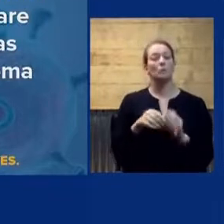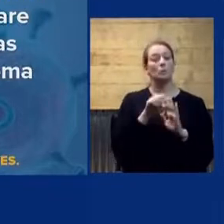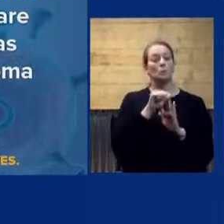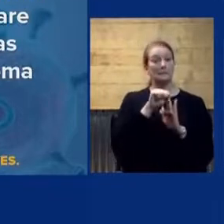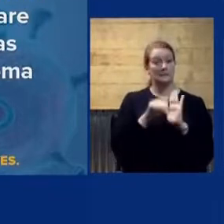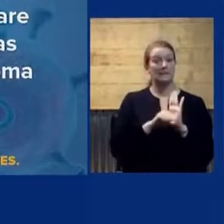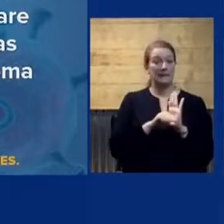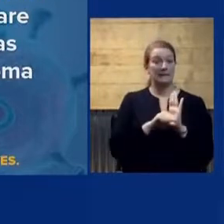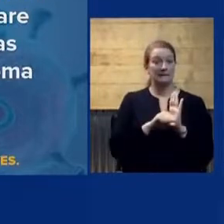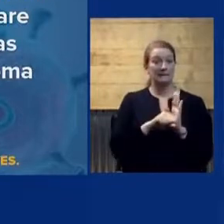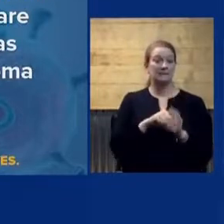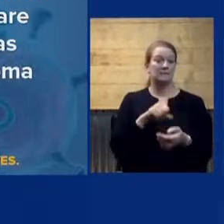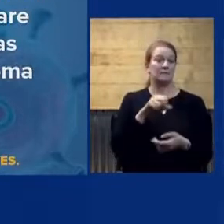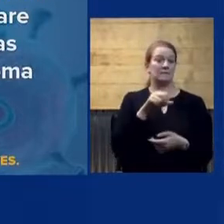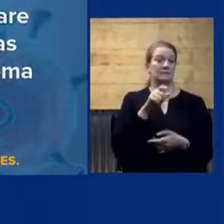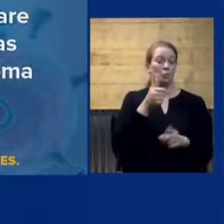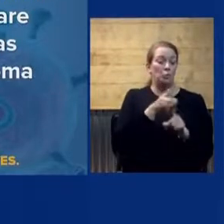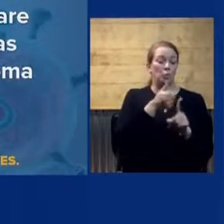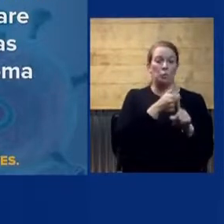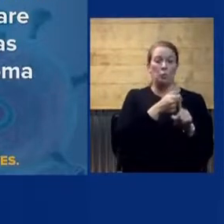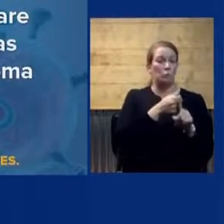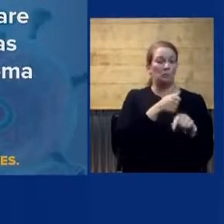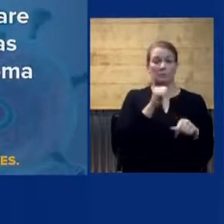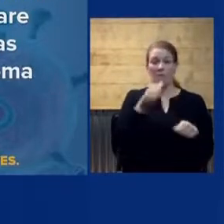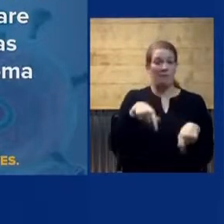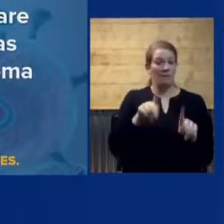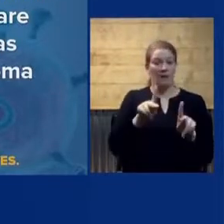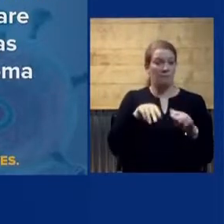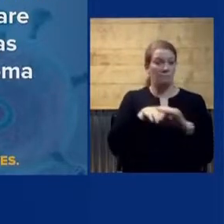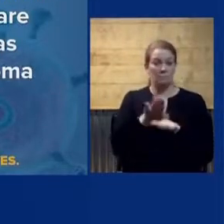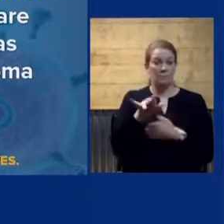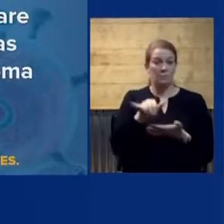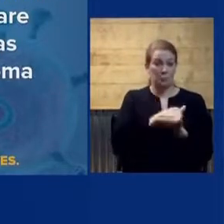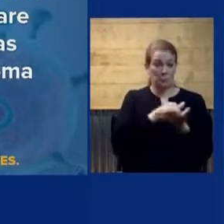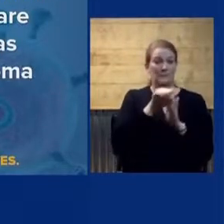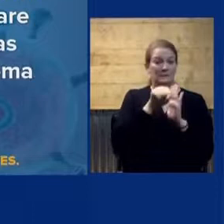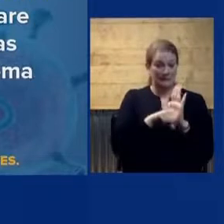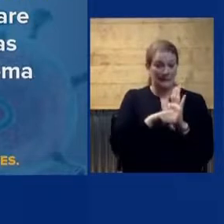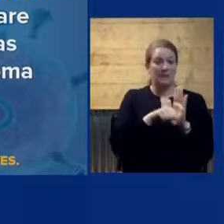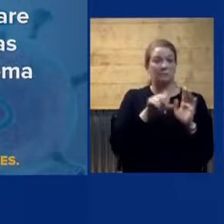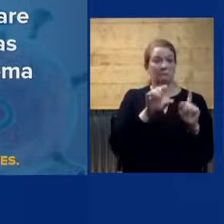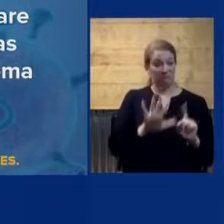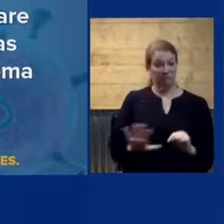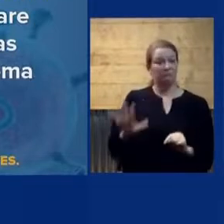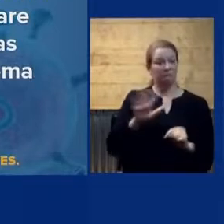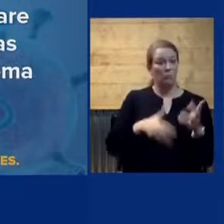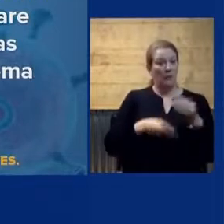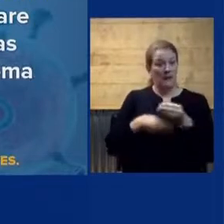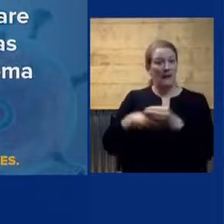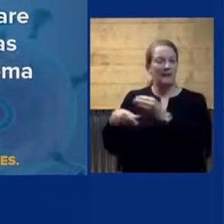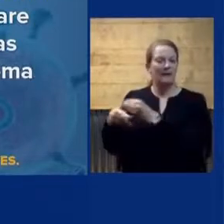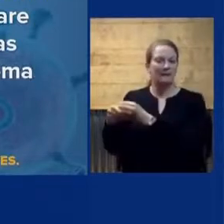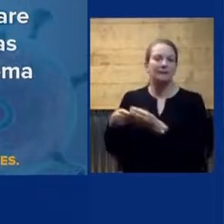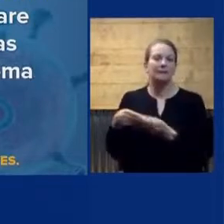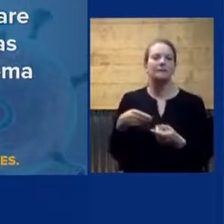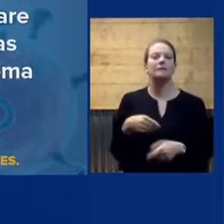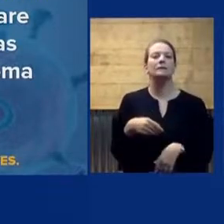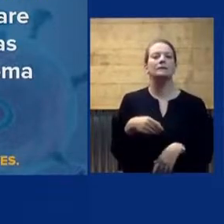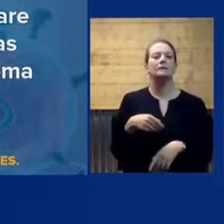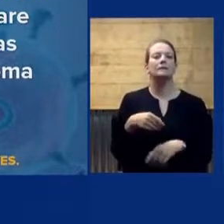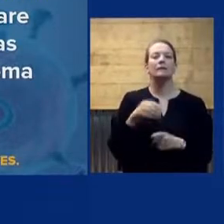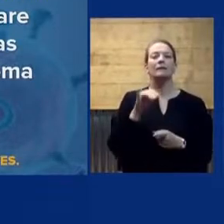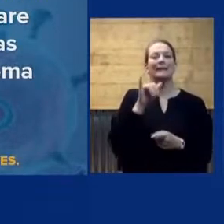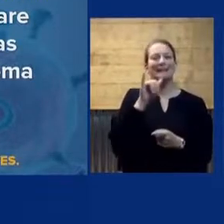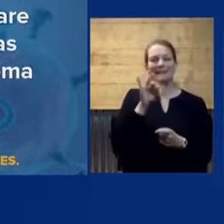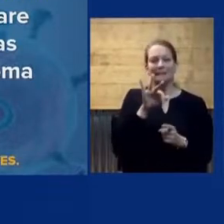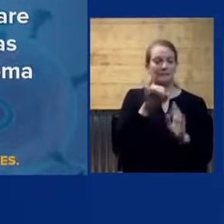New Jersey, Connecticut, and New York are acting in unison. We have a formula where if a state is above a certain